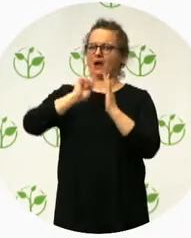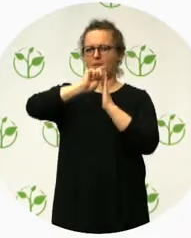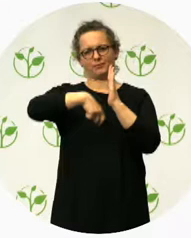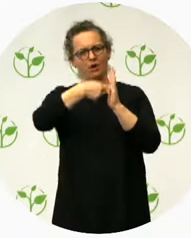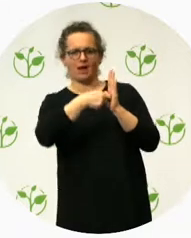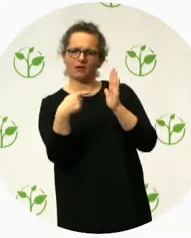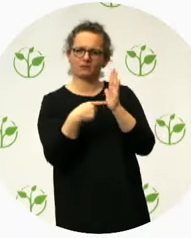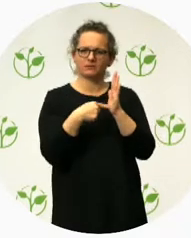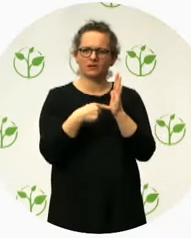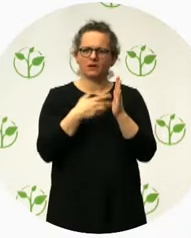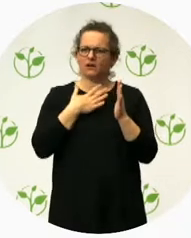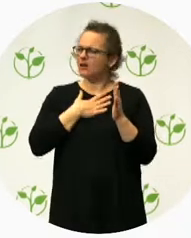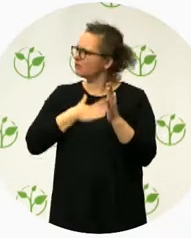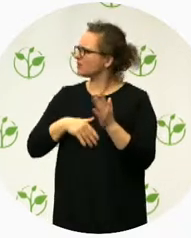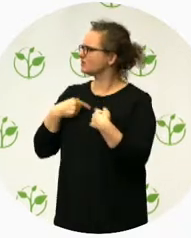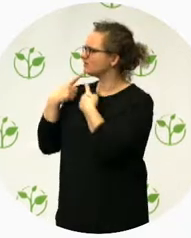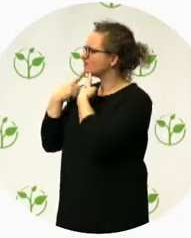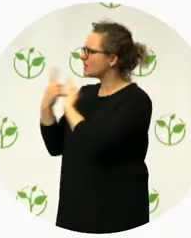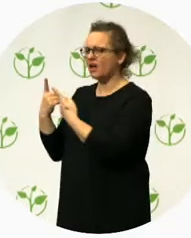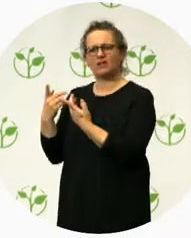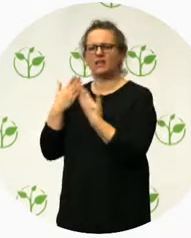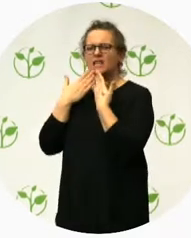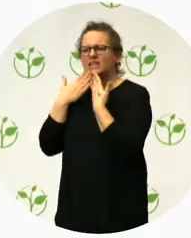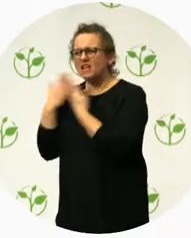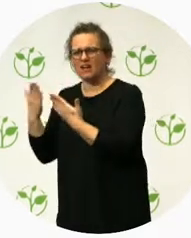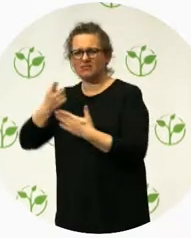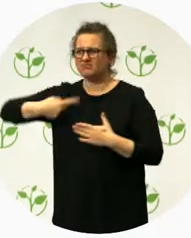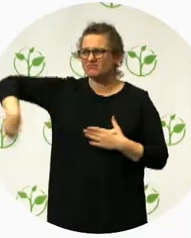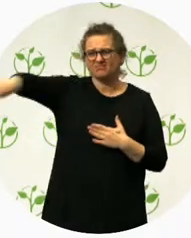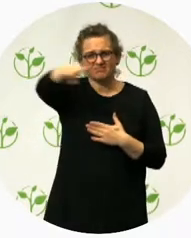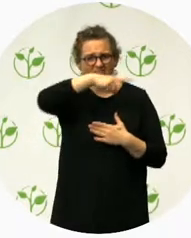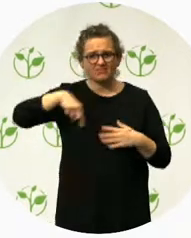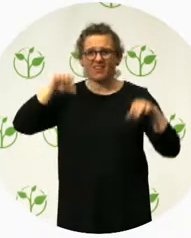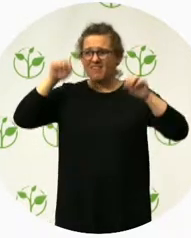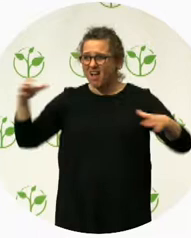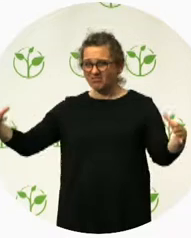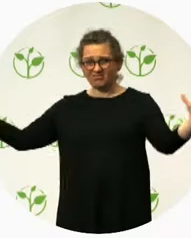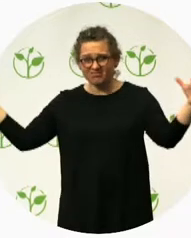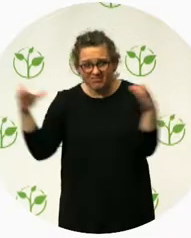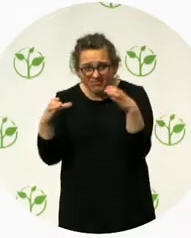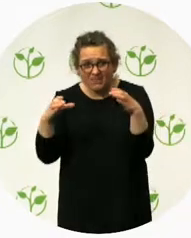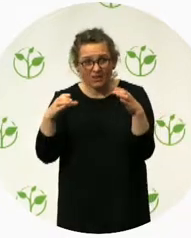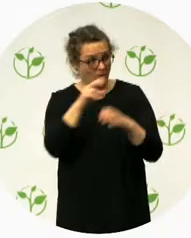bringing us together to find ways to reach the goals of the UN Convention on the Rights of Persons